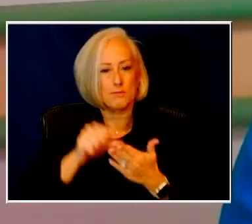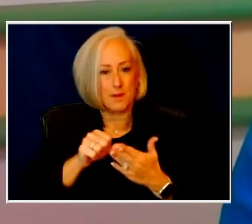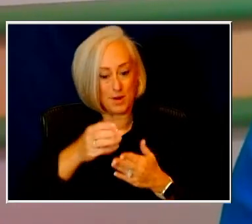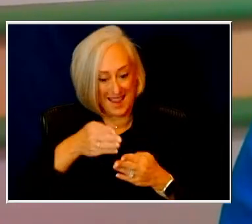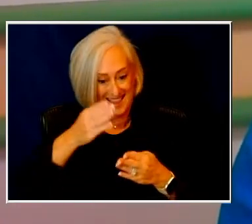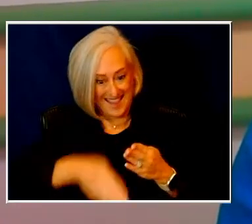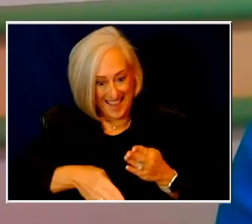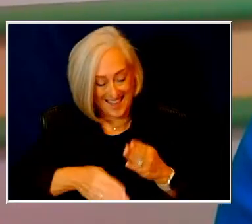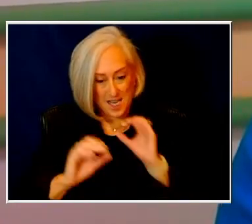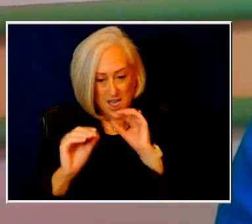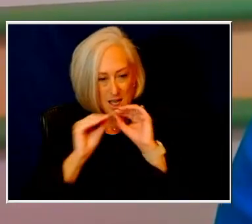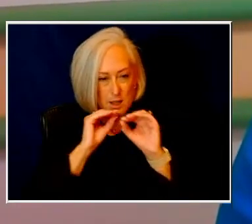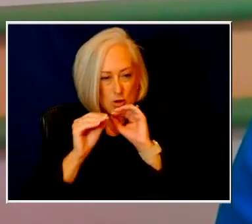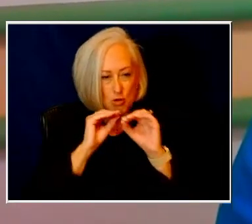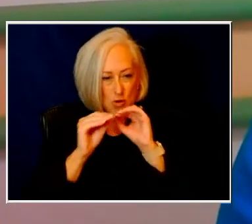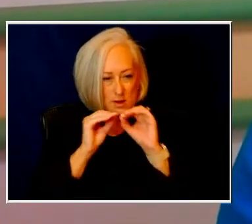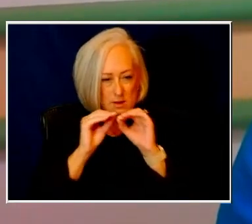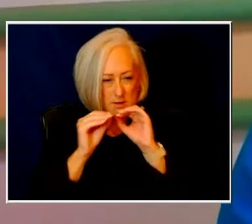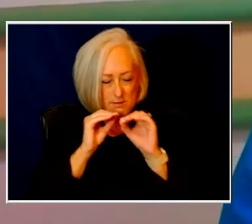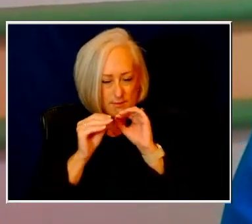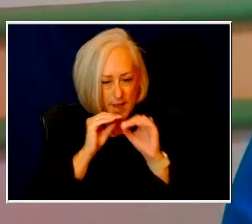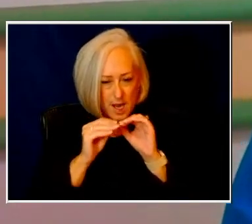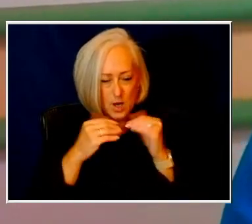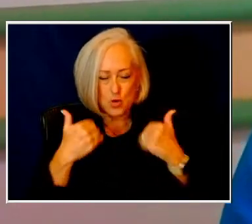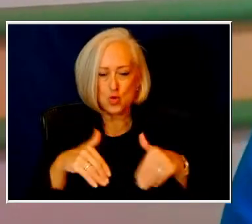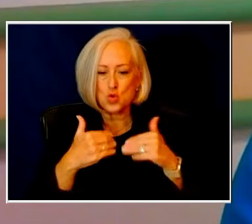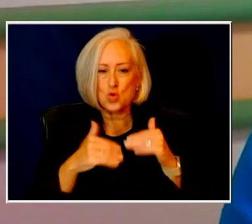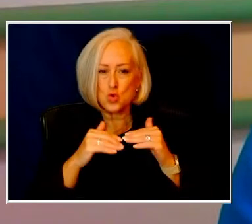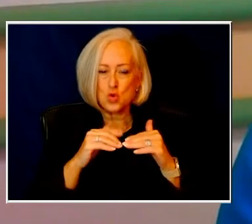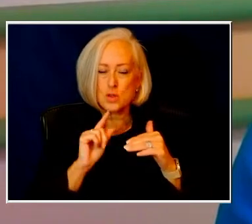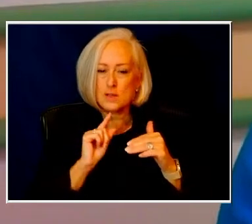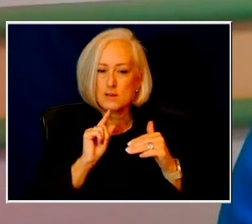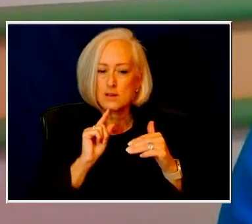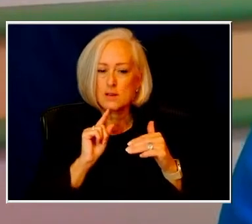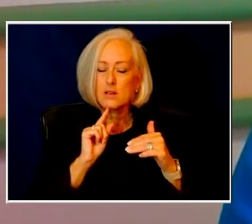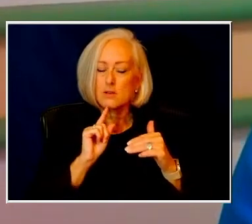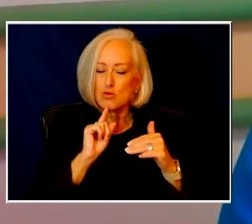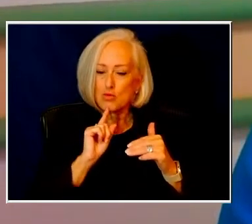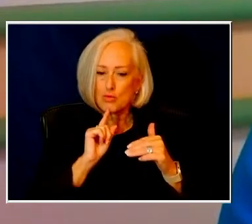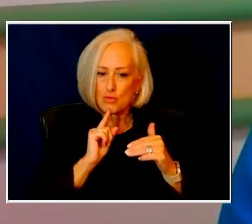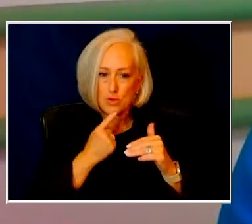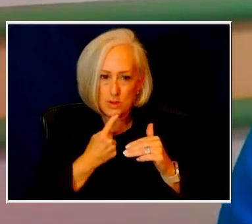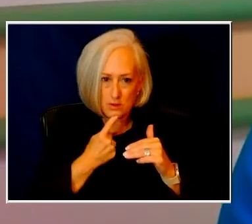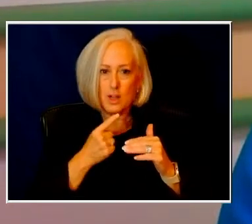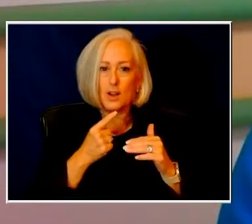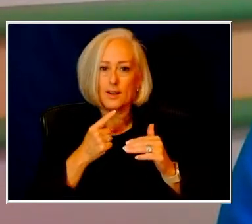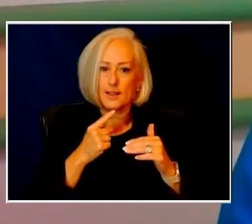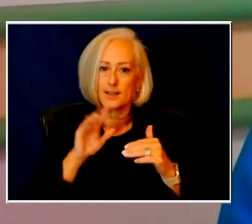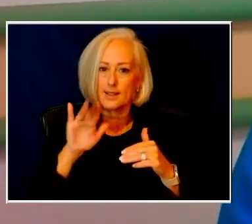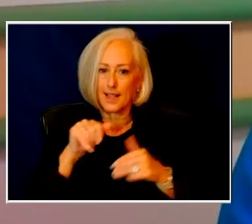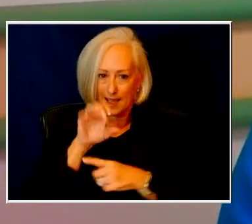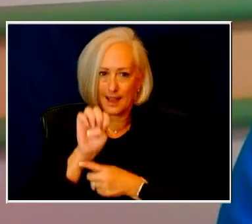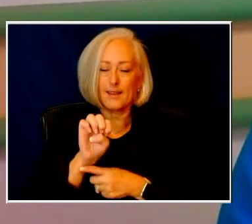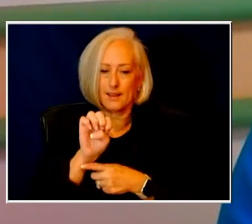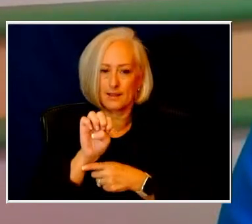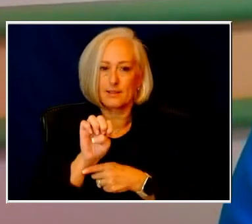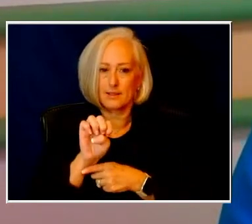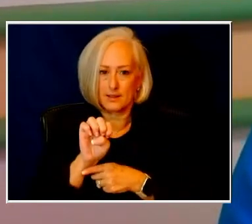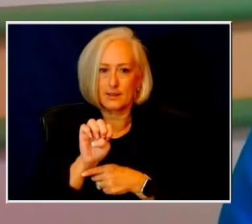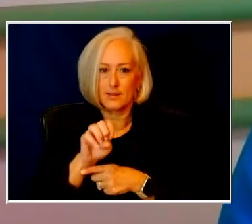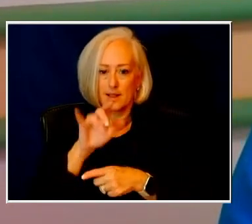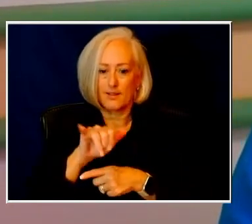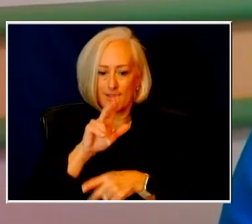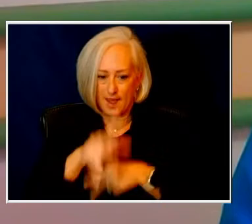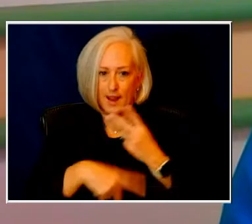just an extreme case of this type of tumor,